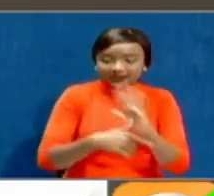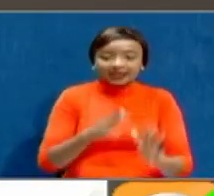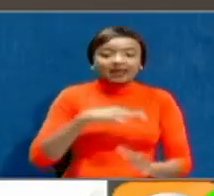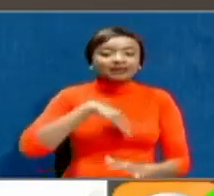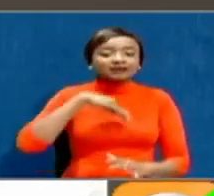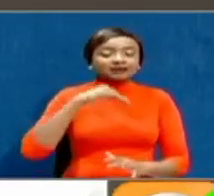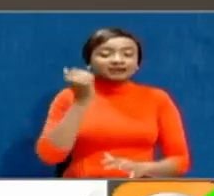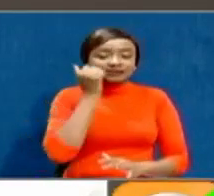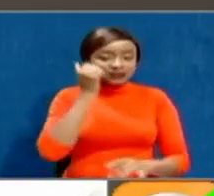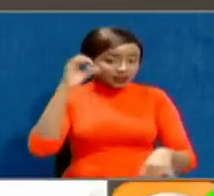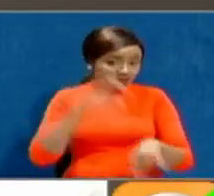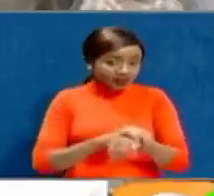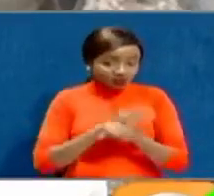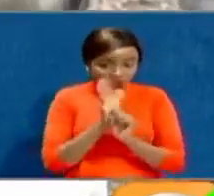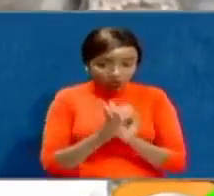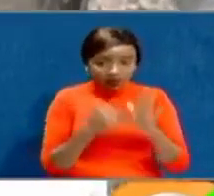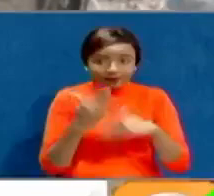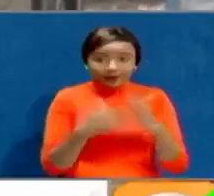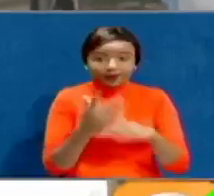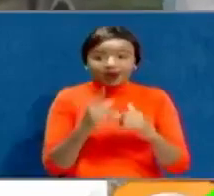succumbed to COVID-19 on August 1st.